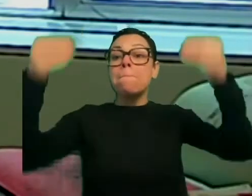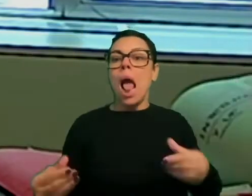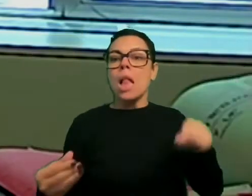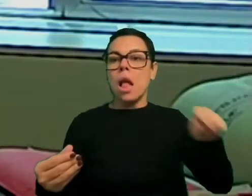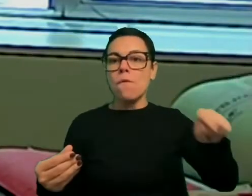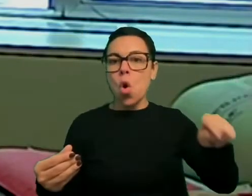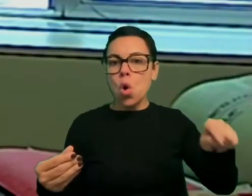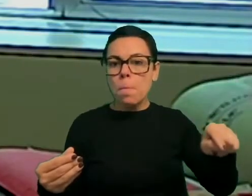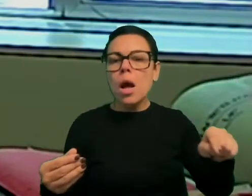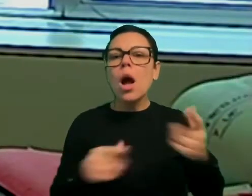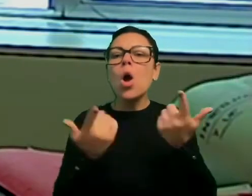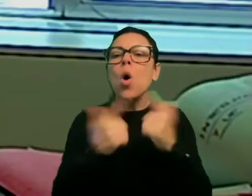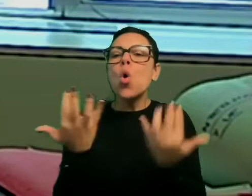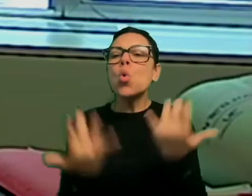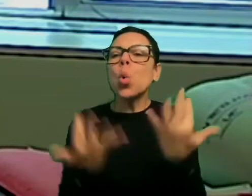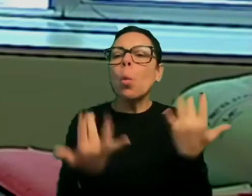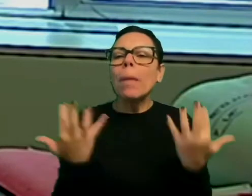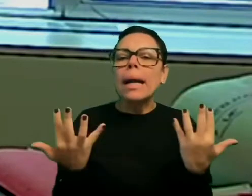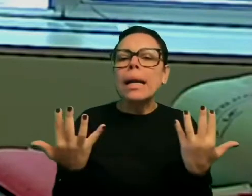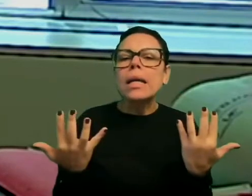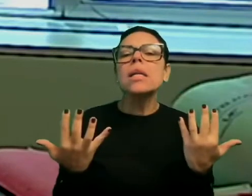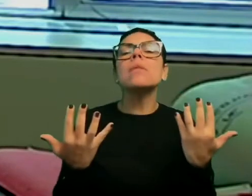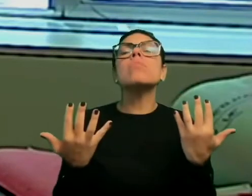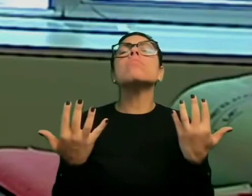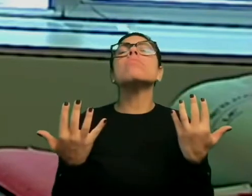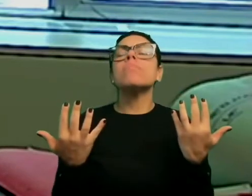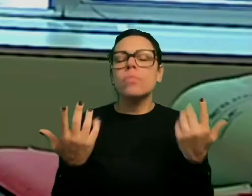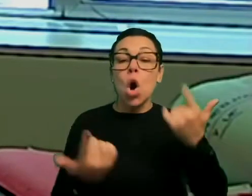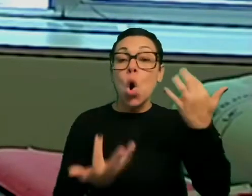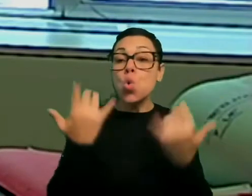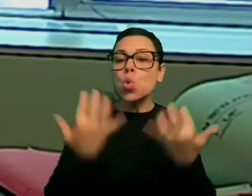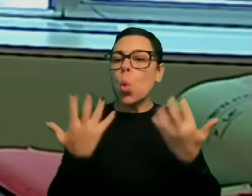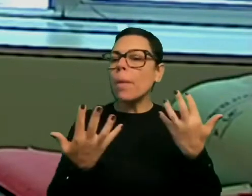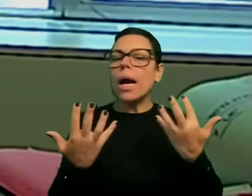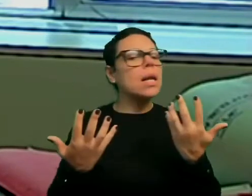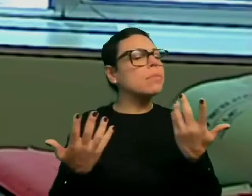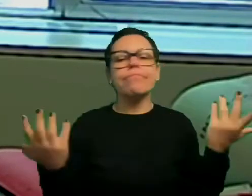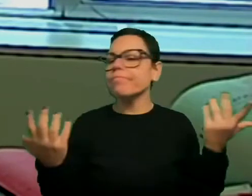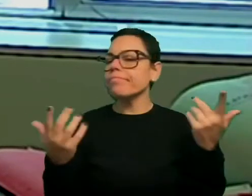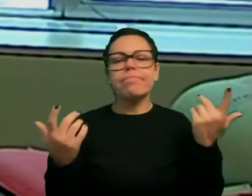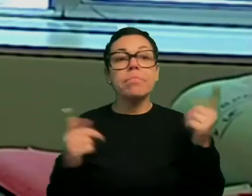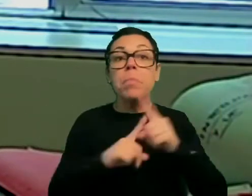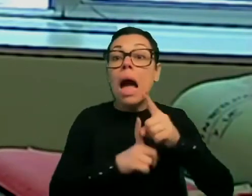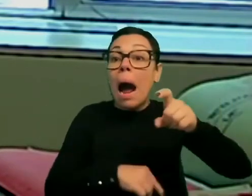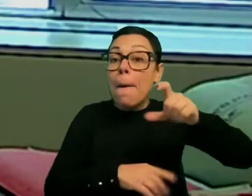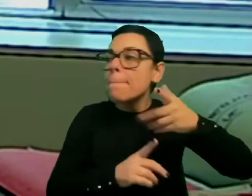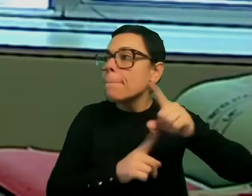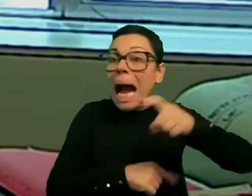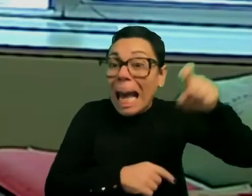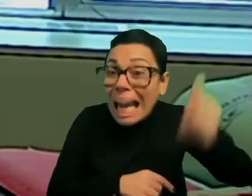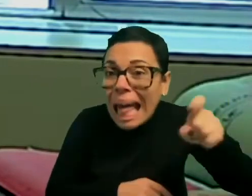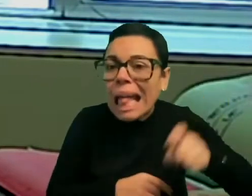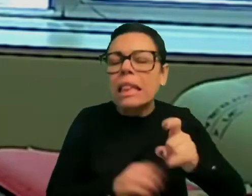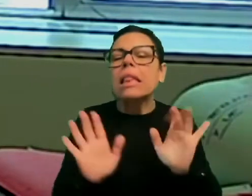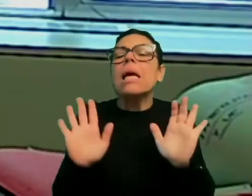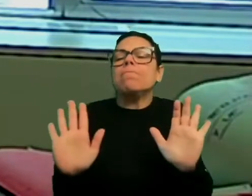do not necessarily comprise all the public contracts that had these gender equality clauses